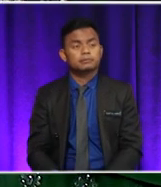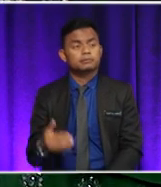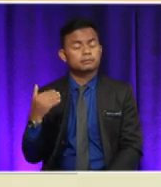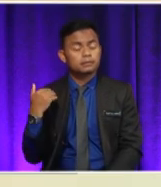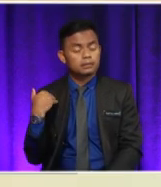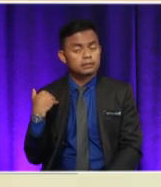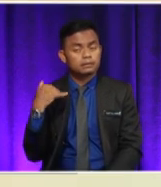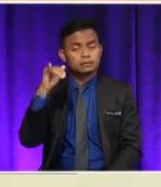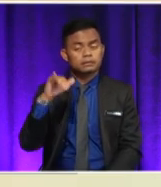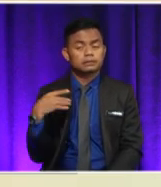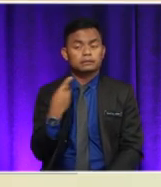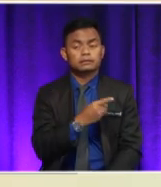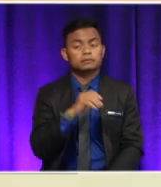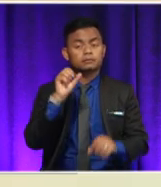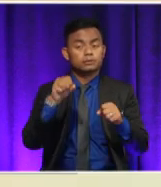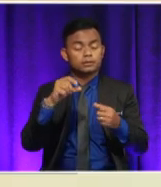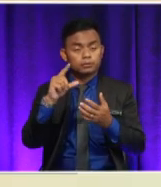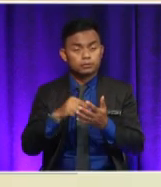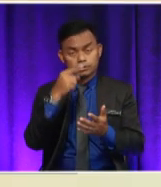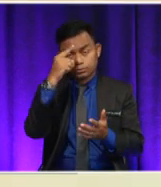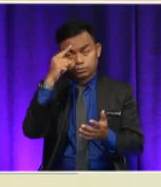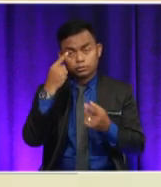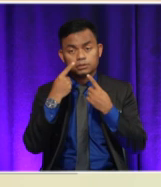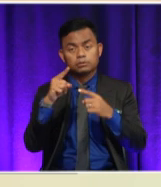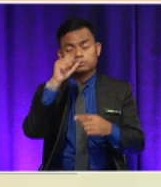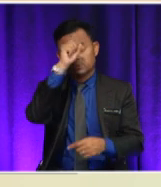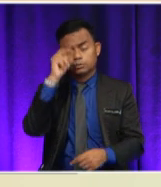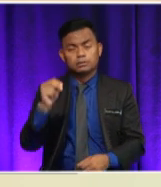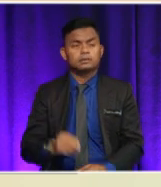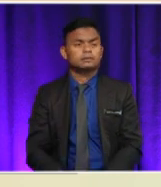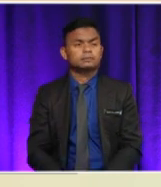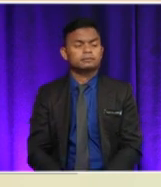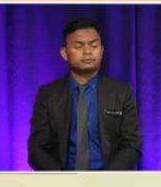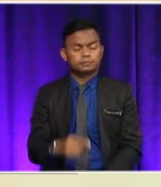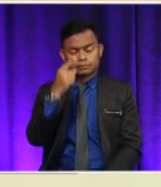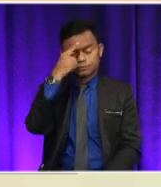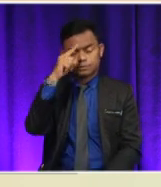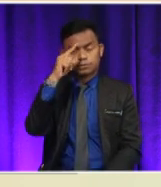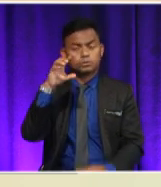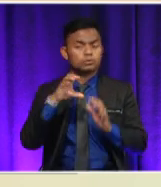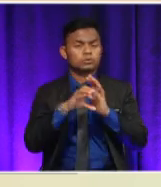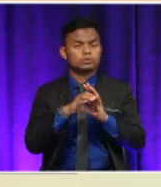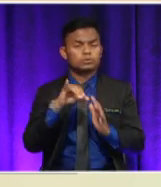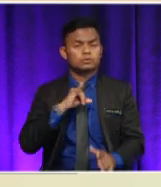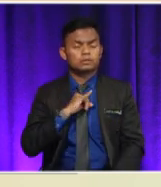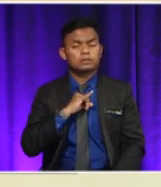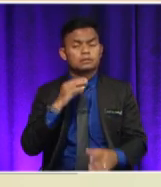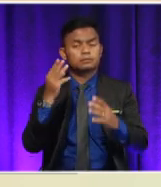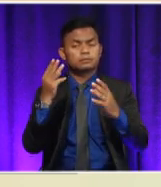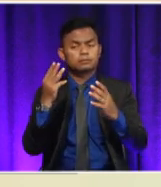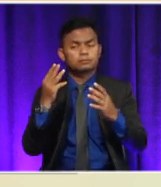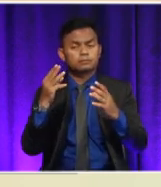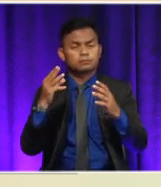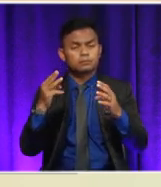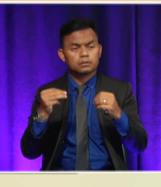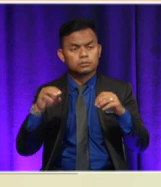could use when you want to answer. For example, I would like to try because, or I wish I could